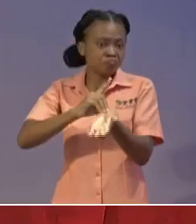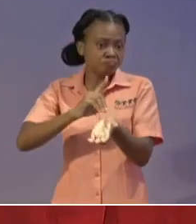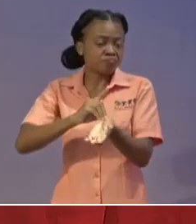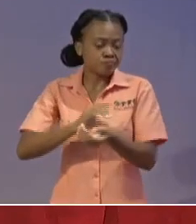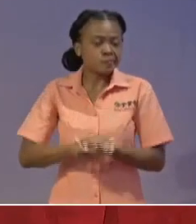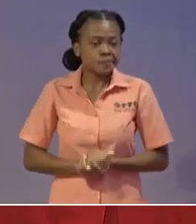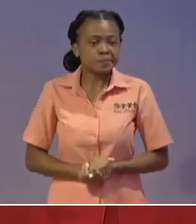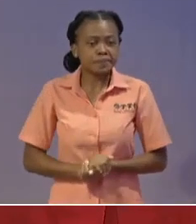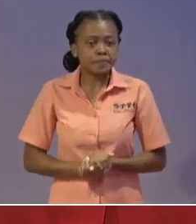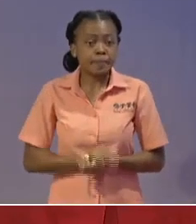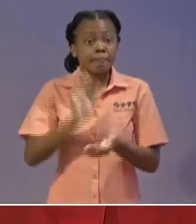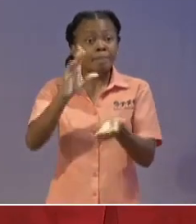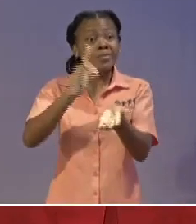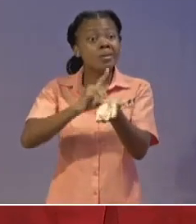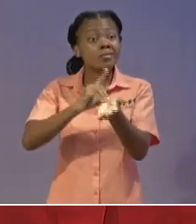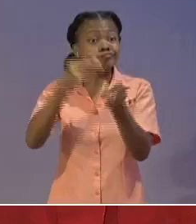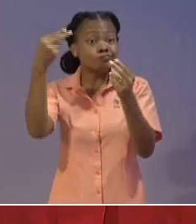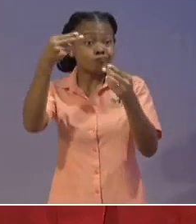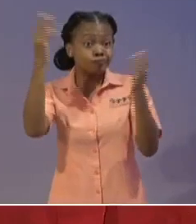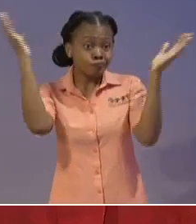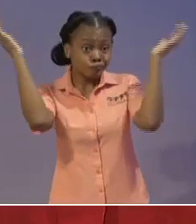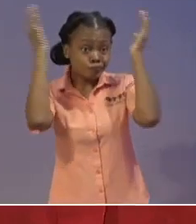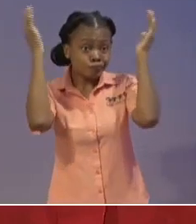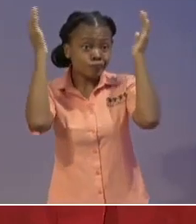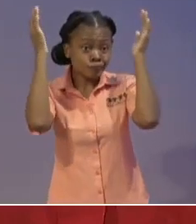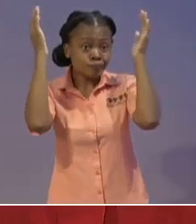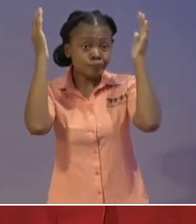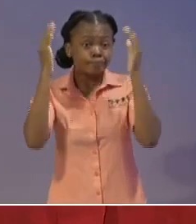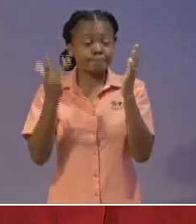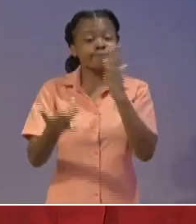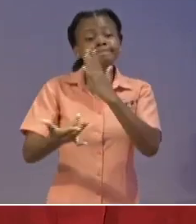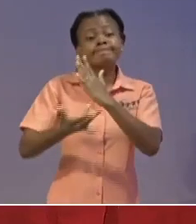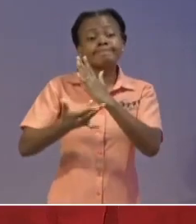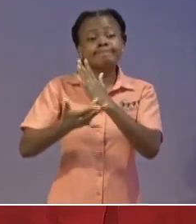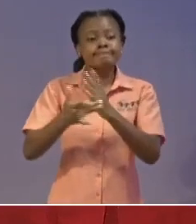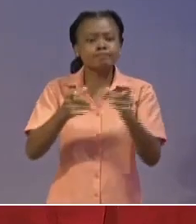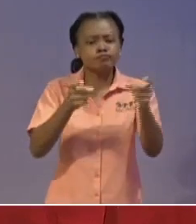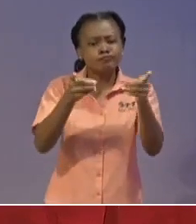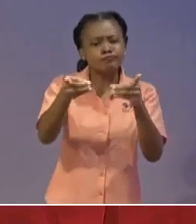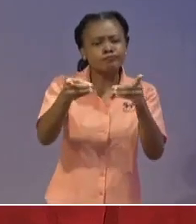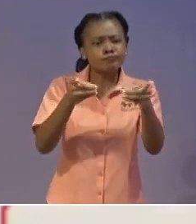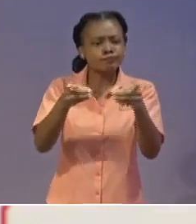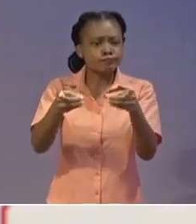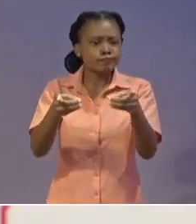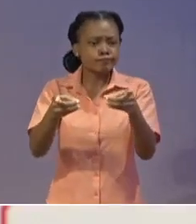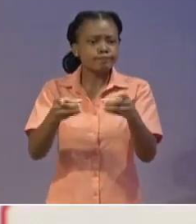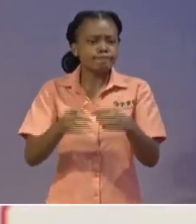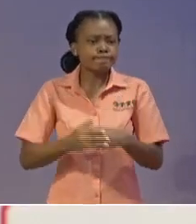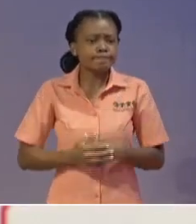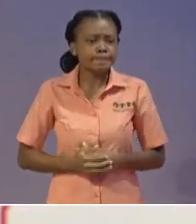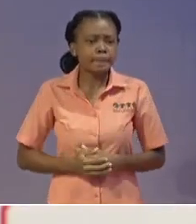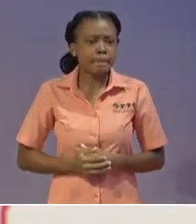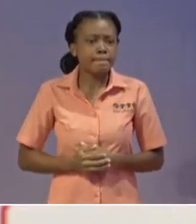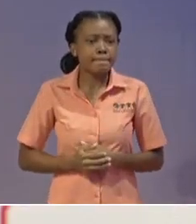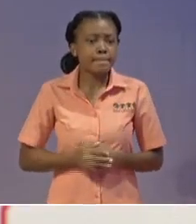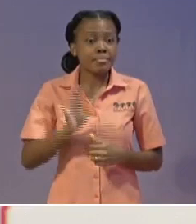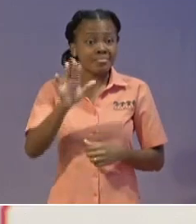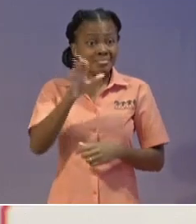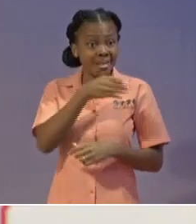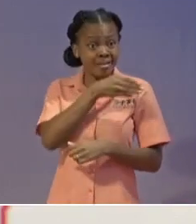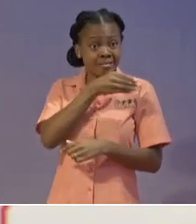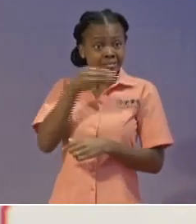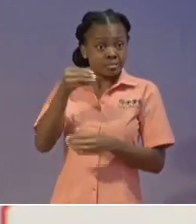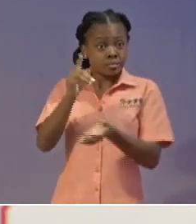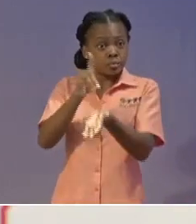Dr. Avery Hines, Technical Director, Epidemiology Division, Ministry of Health, and Dr. Joanne Paul,